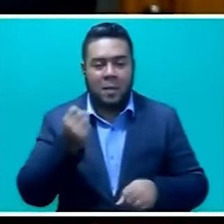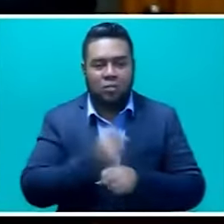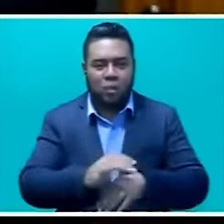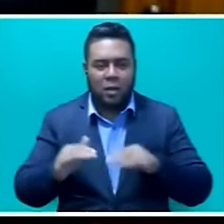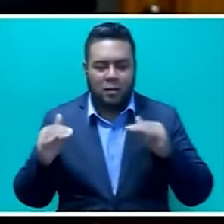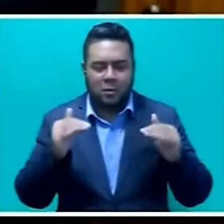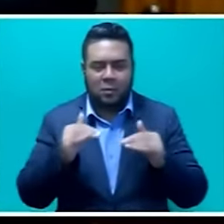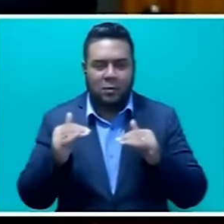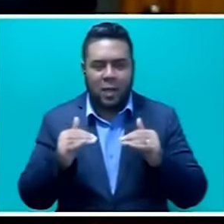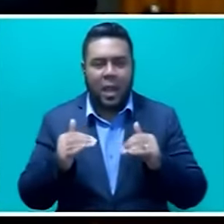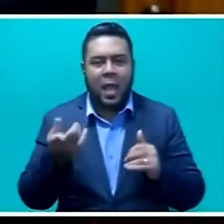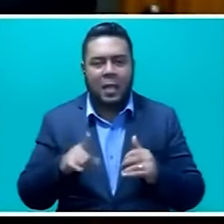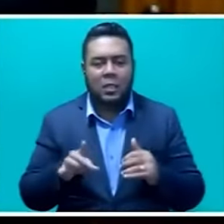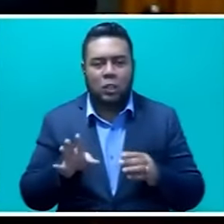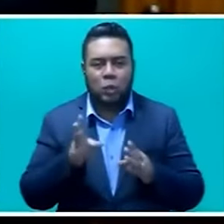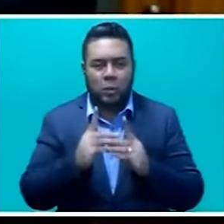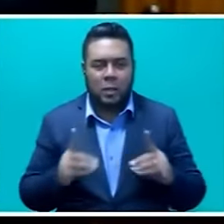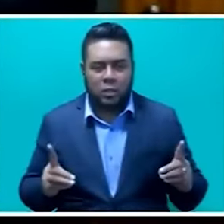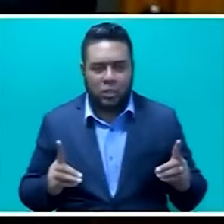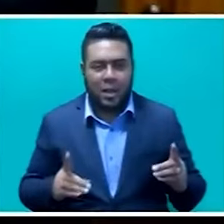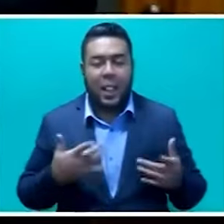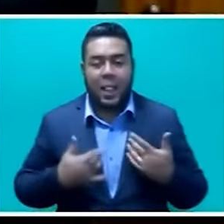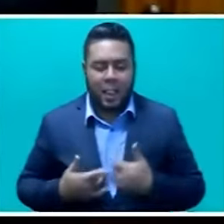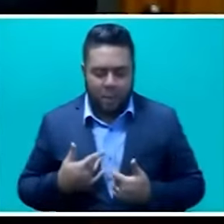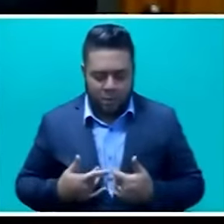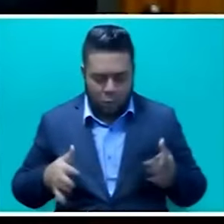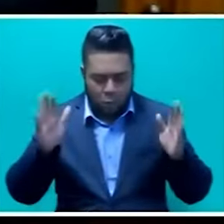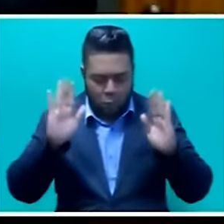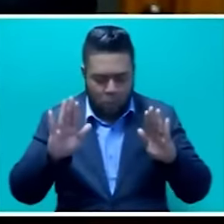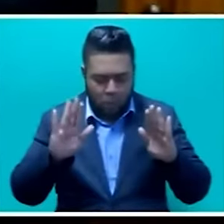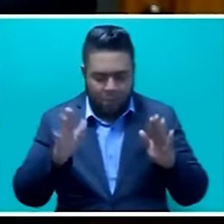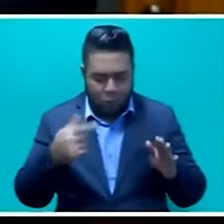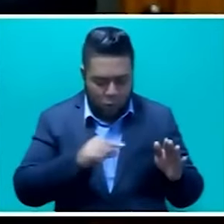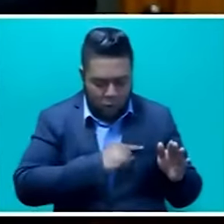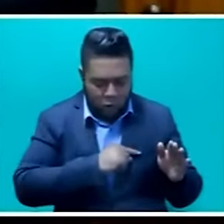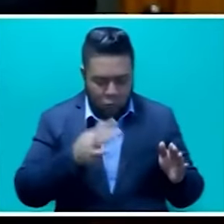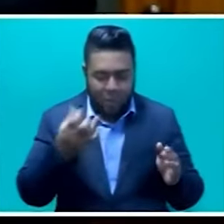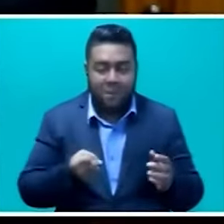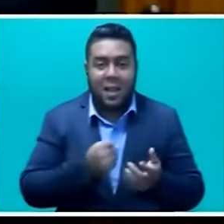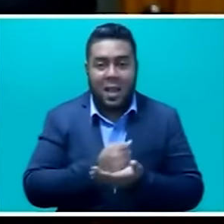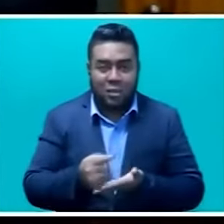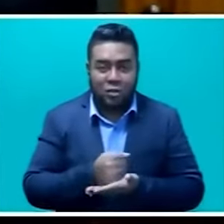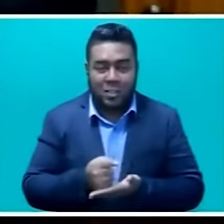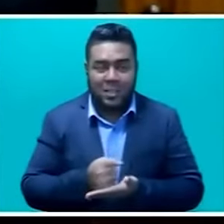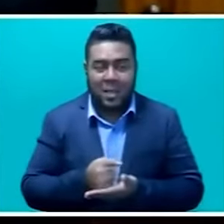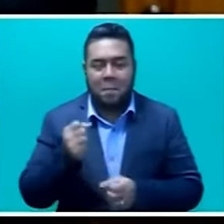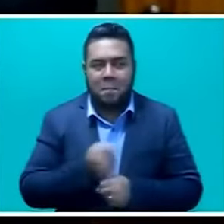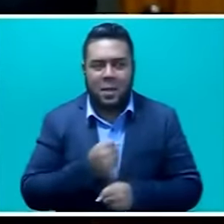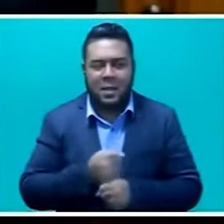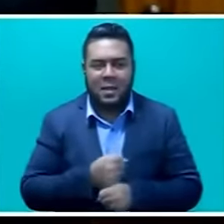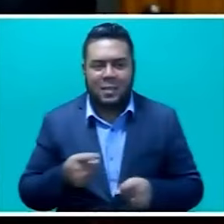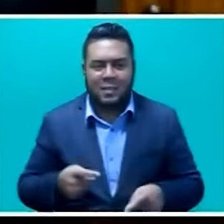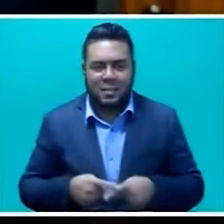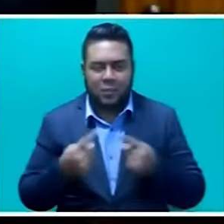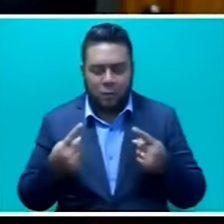inequality and discrimination. Lives that are waiting for us to take action and make a difference.